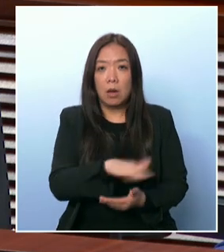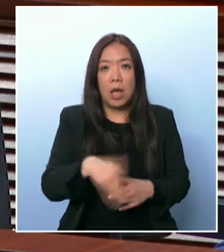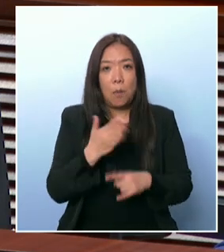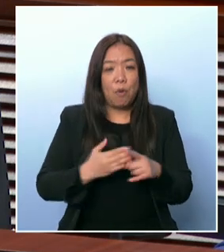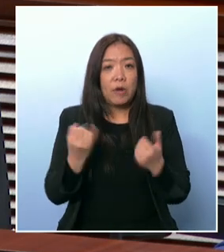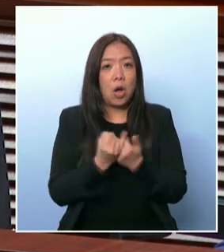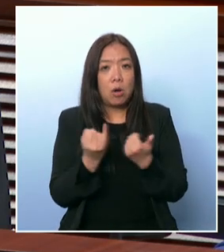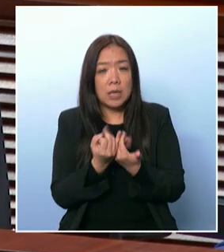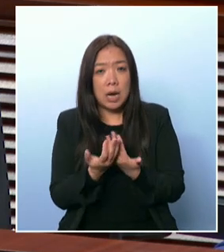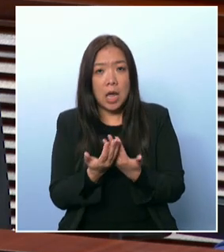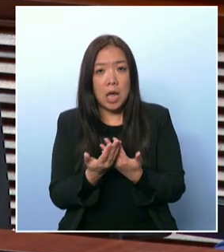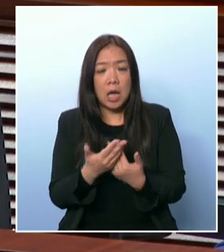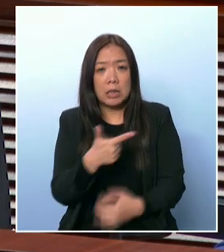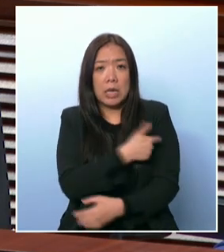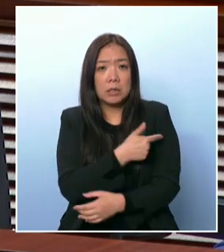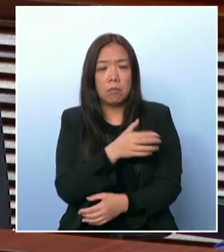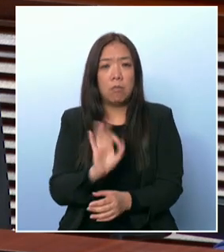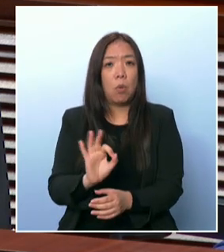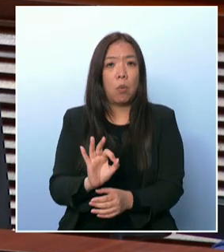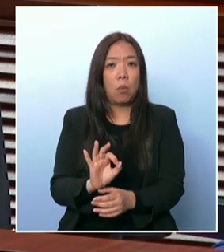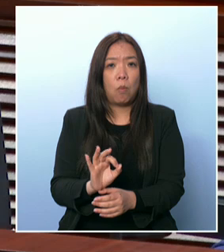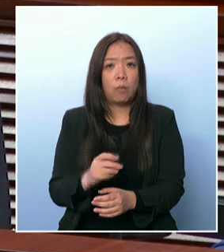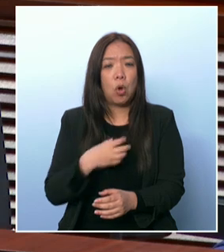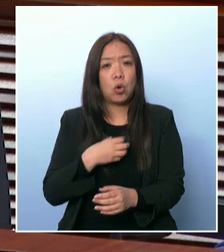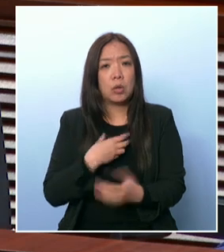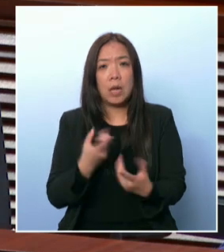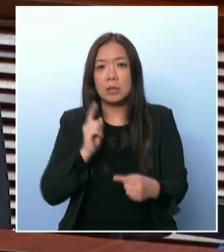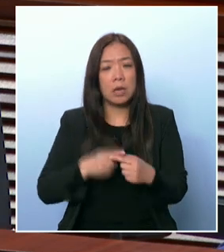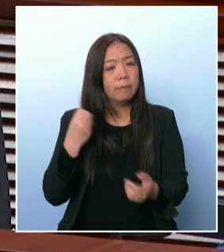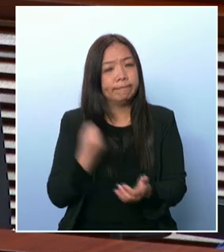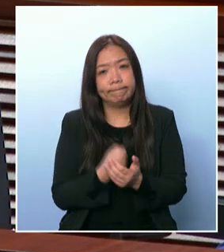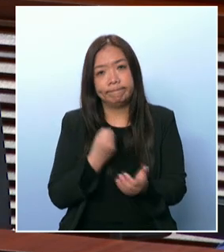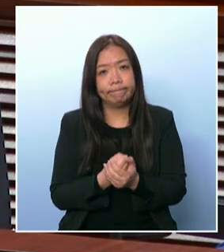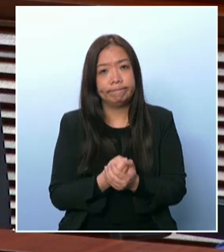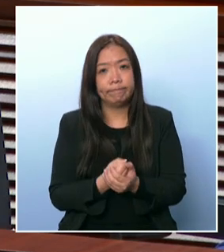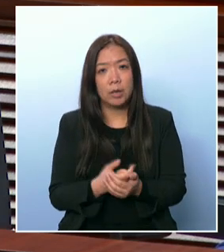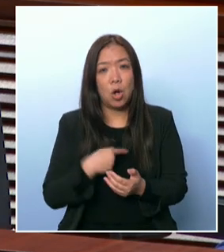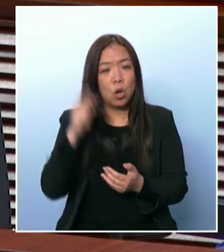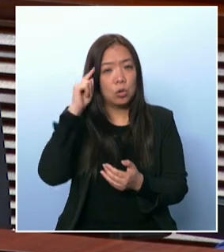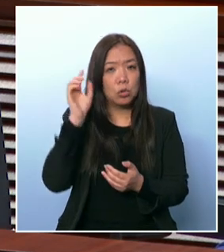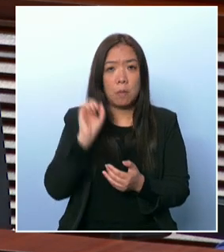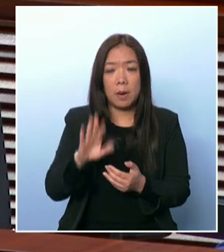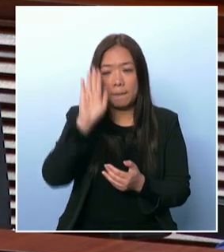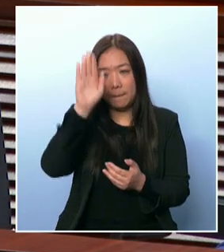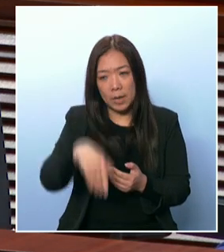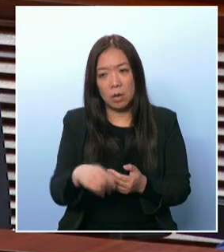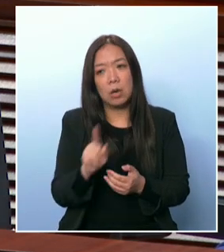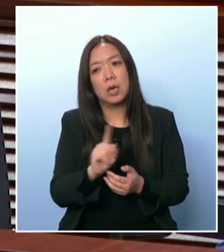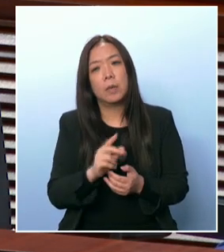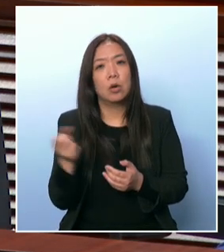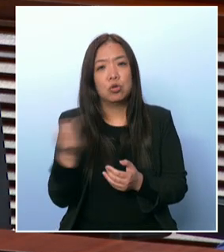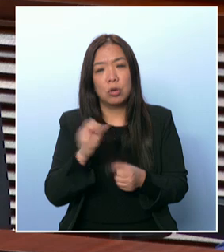Now, some students outside Hong Kong are willing to come to Hong Kong to get vaccinated